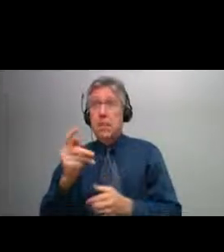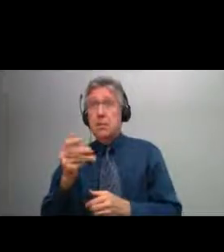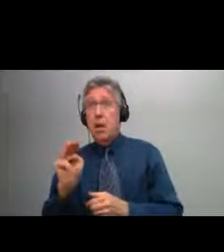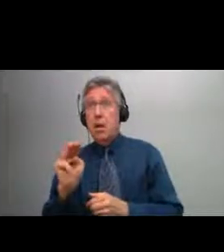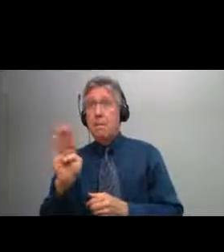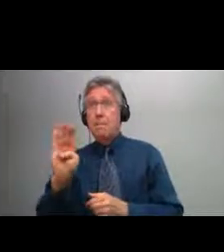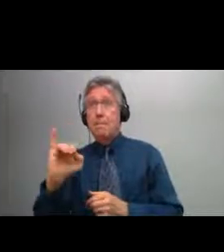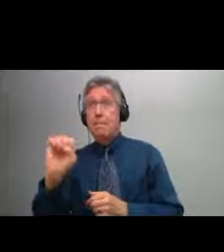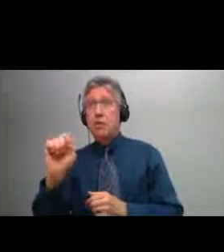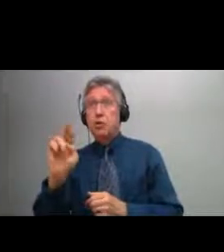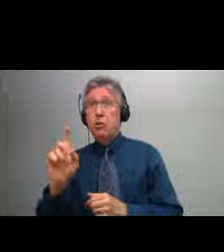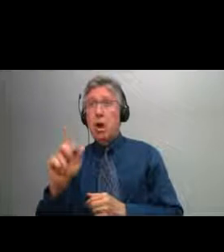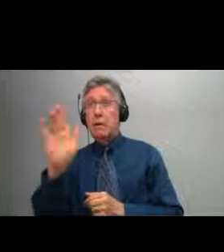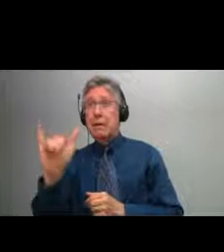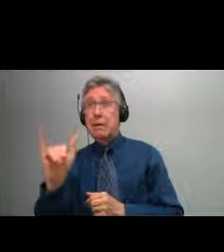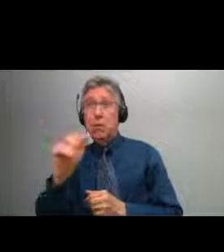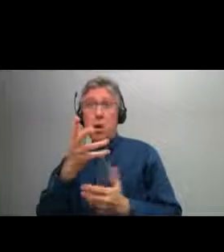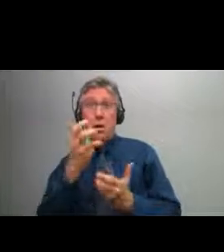say anything here.